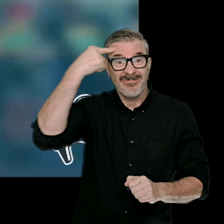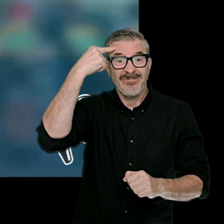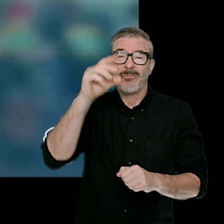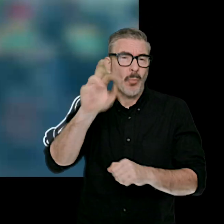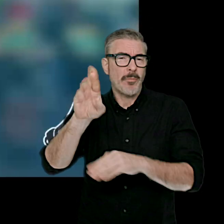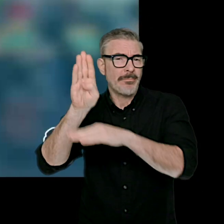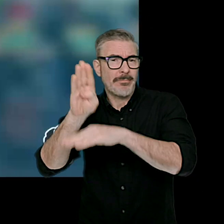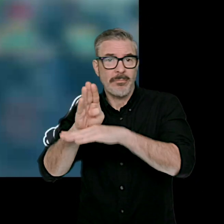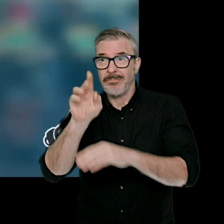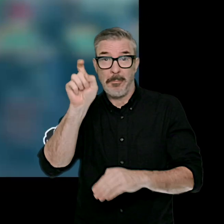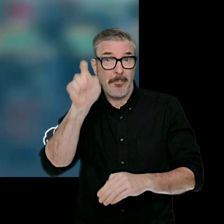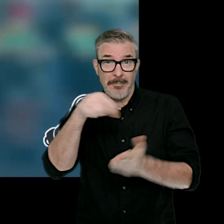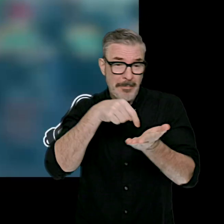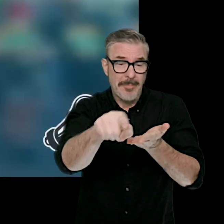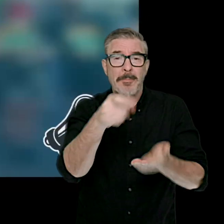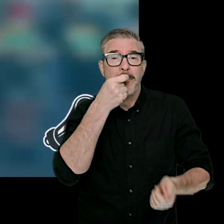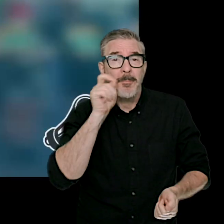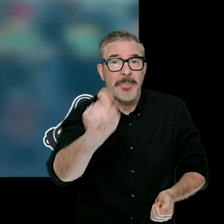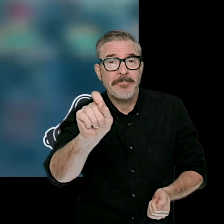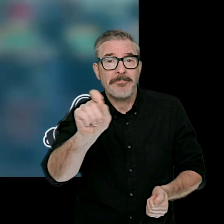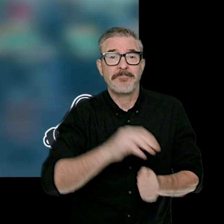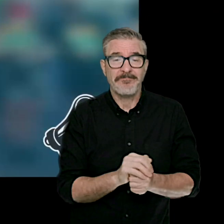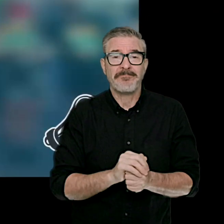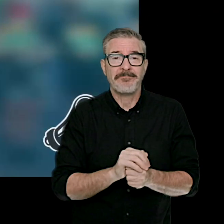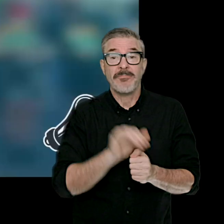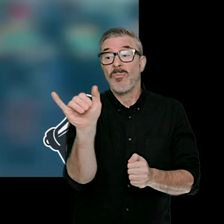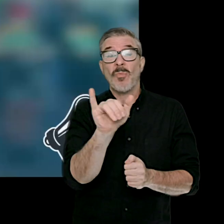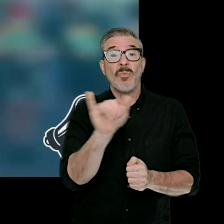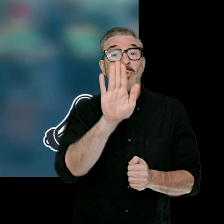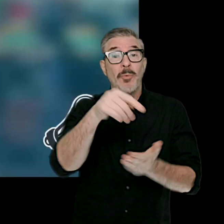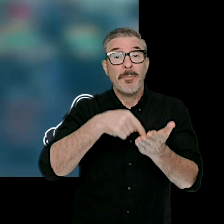business. No work goes unpaid.